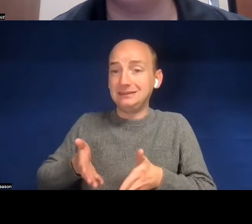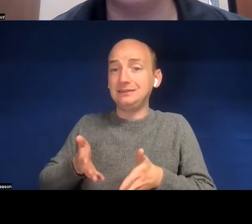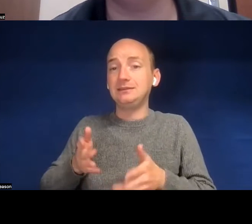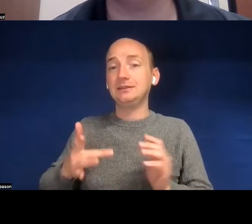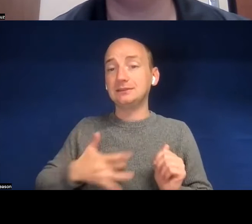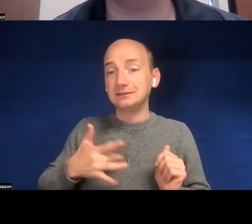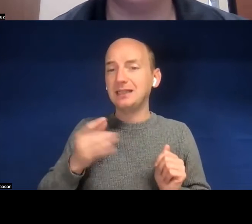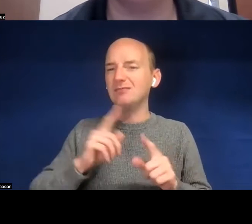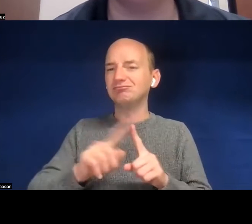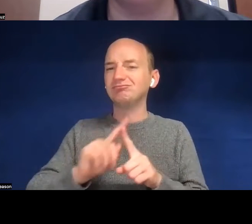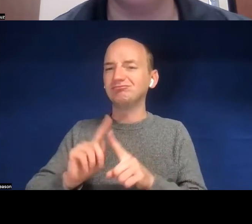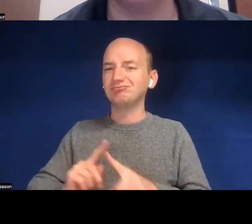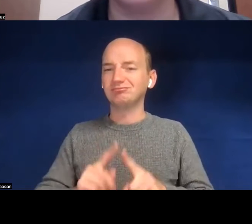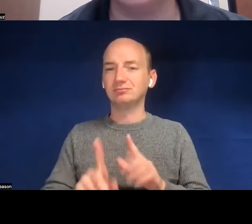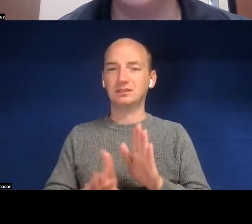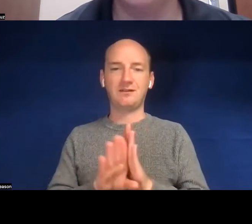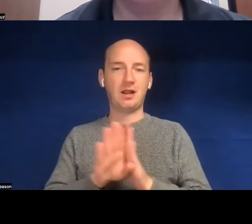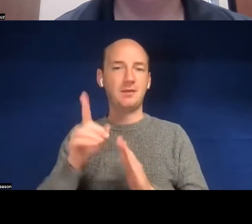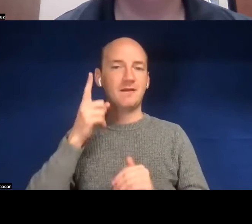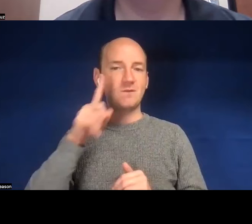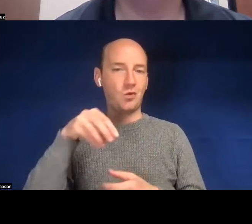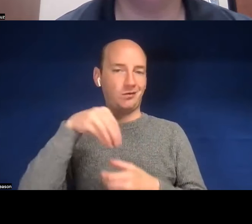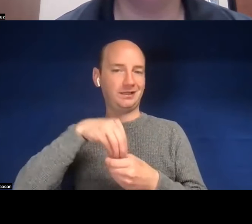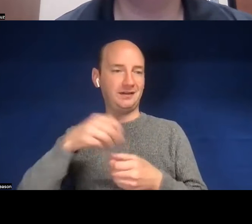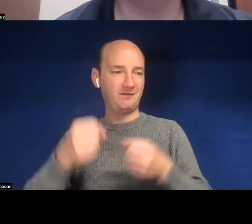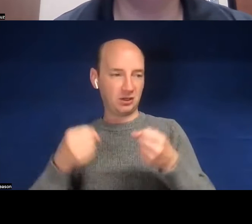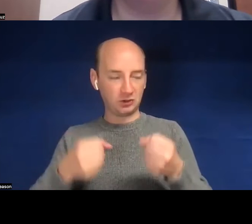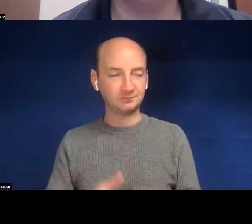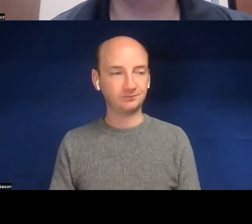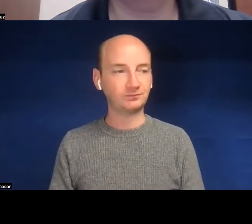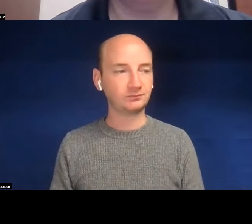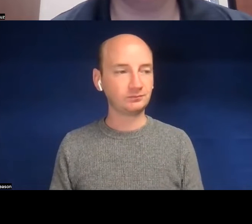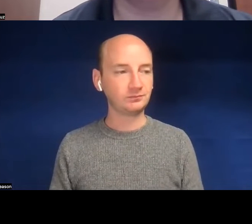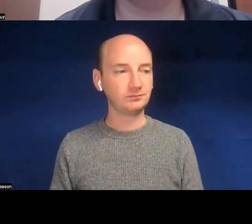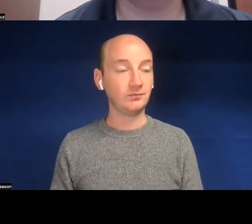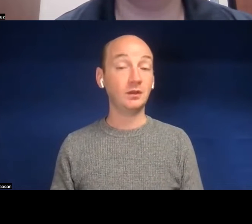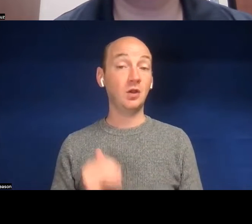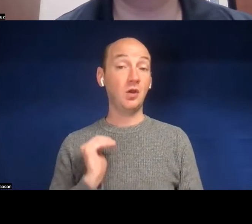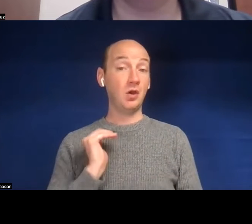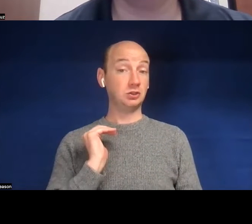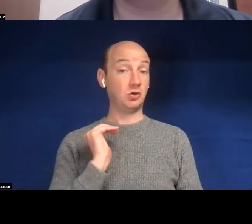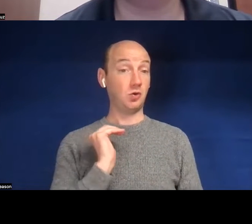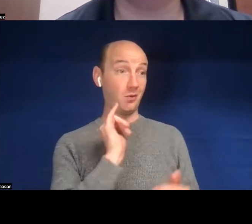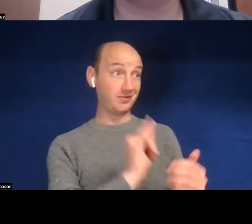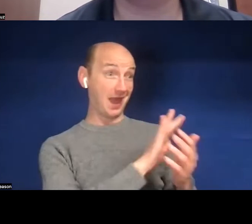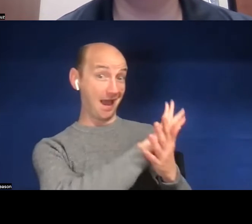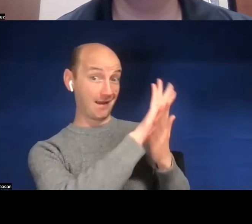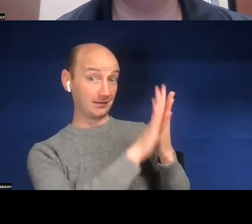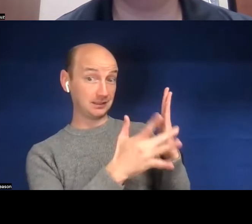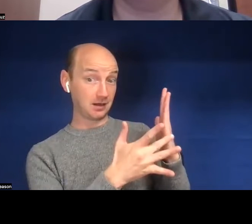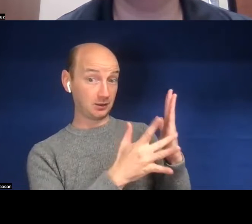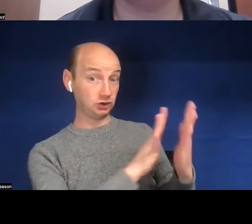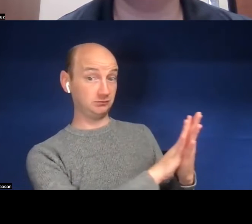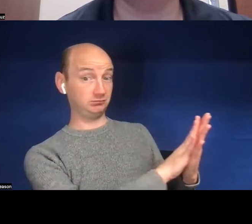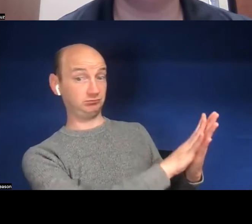burgeoning applications for passenger monitoring. So what we're proposing with sign language recognition represents a